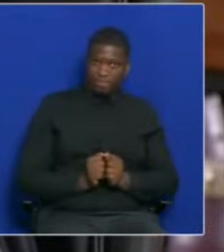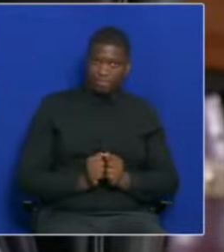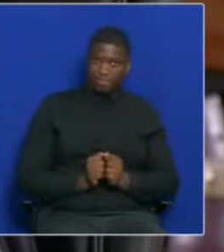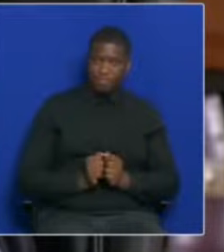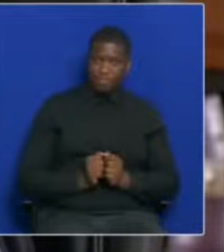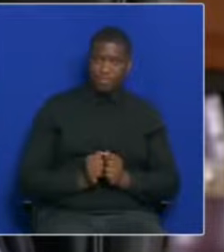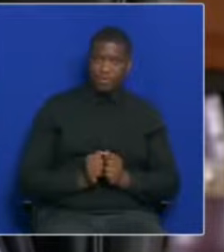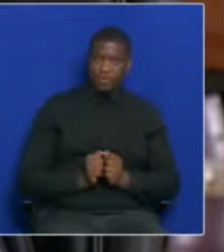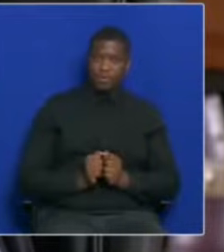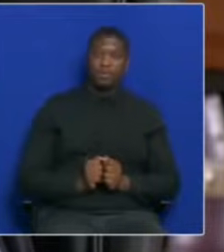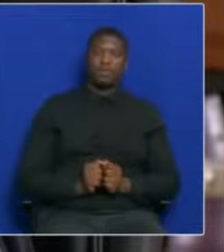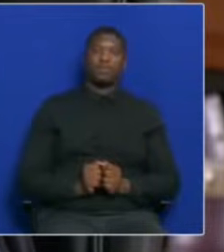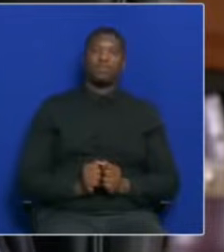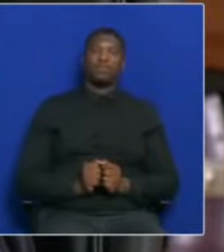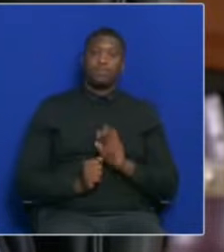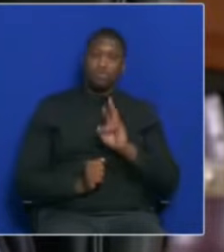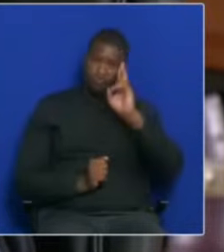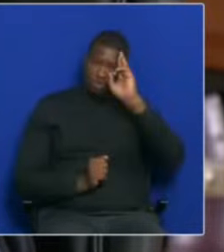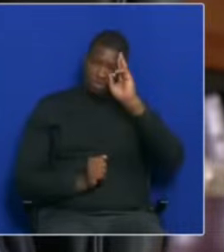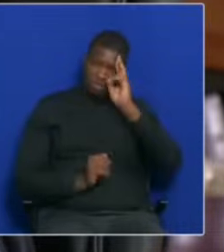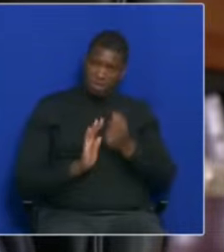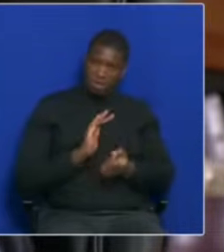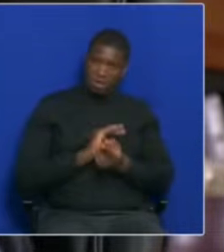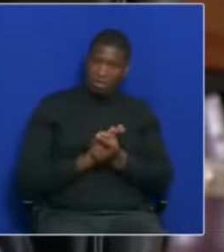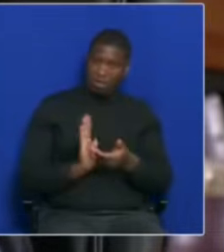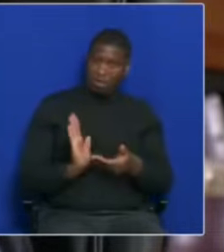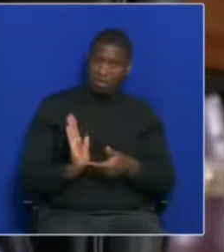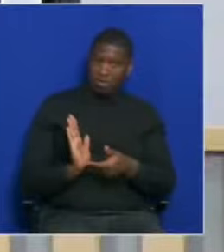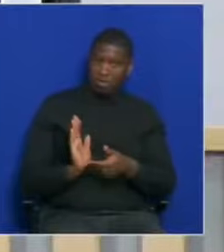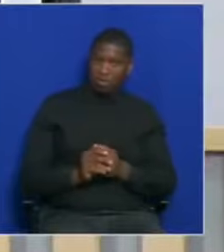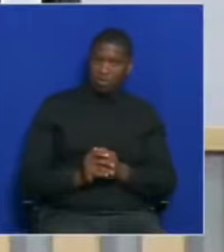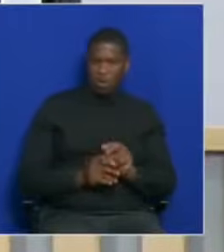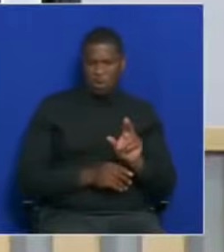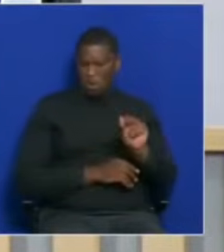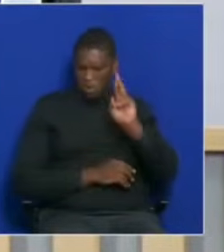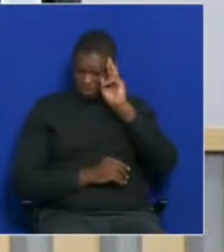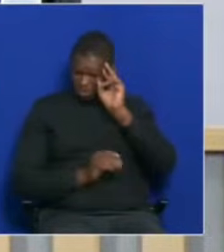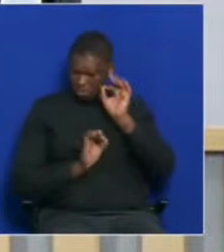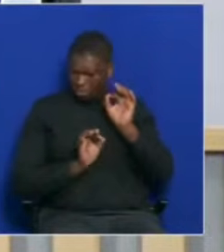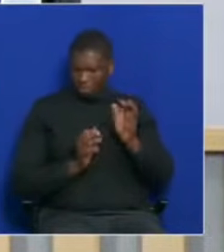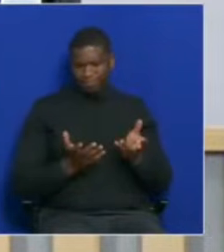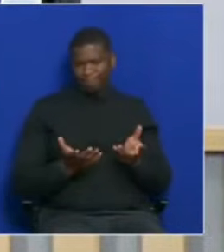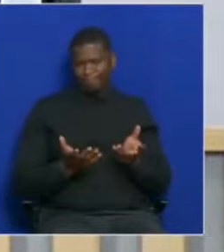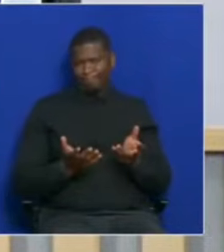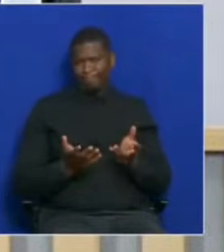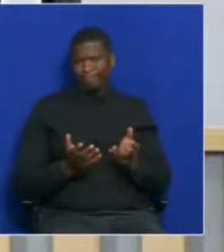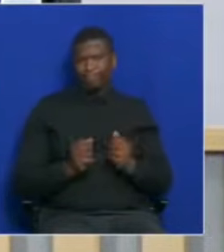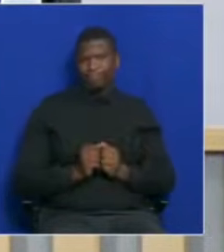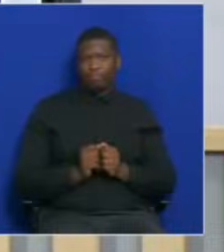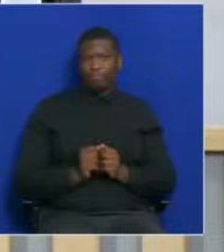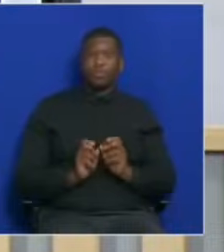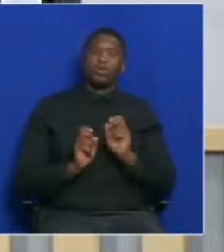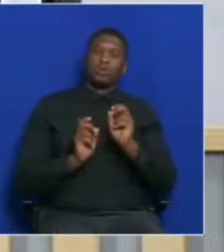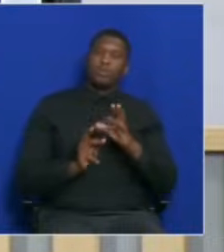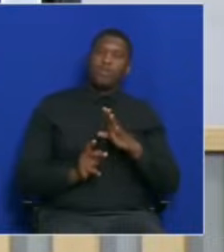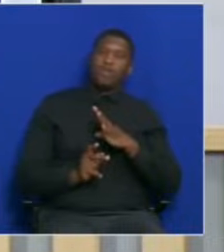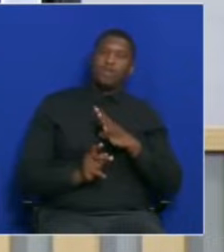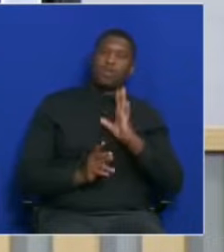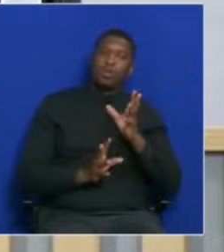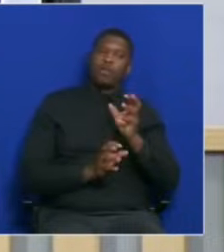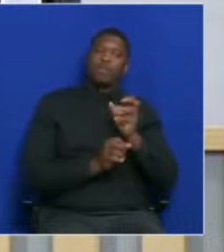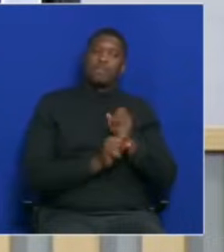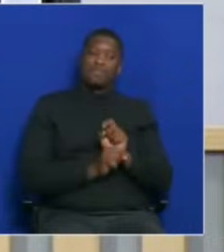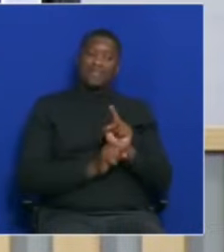Do you recall that? No, I cannot recall that. All right. We'll obtain that email as well as